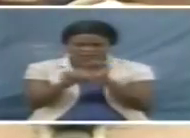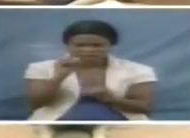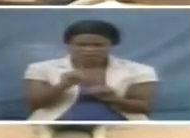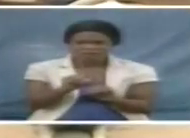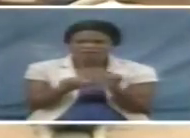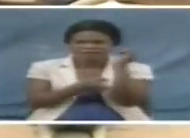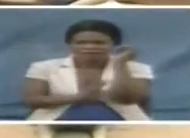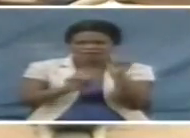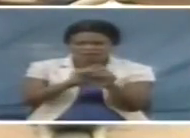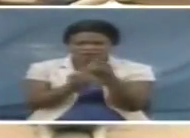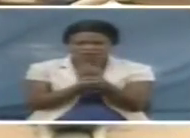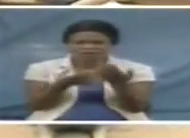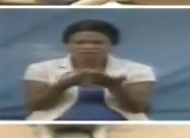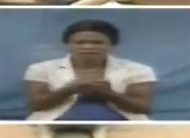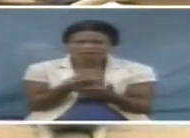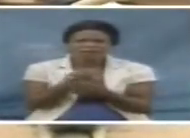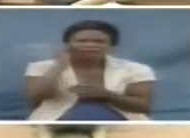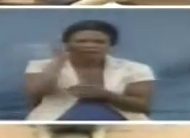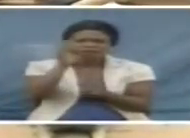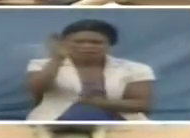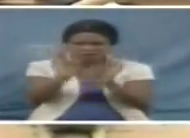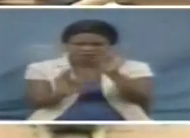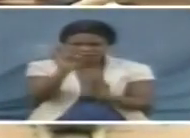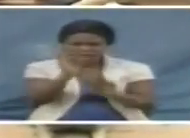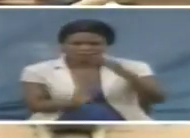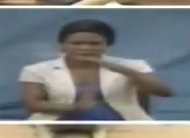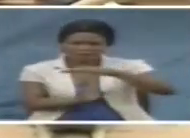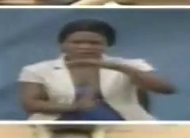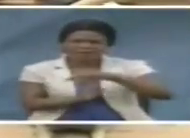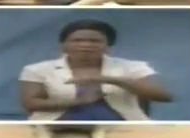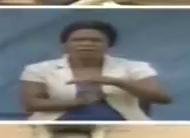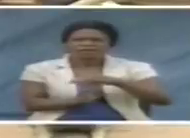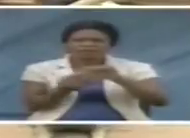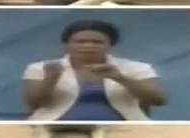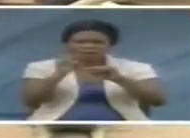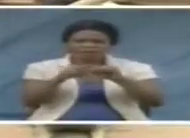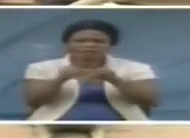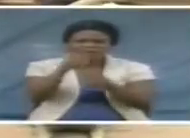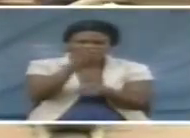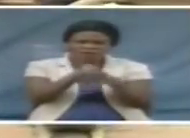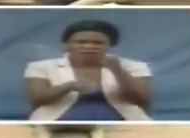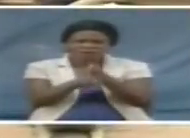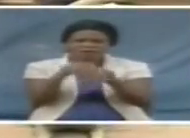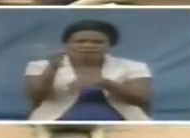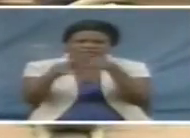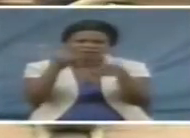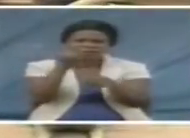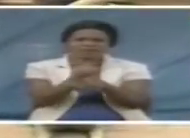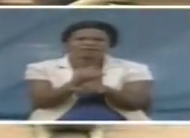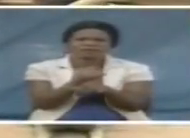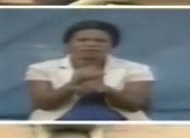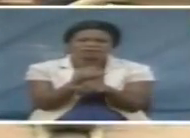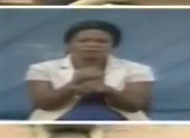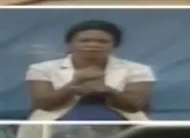rate regime, and interventions in the foreign exchange market will be limited to smoothing volatility in the